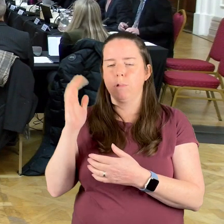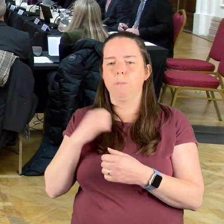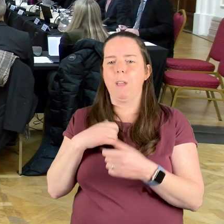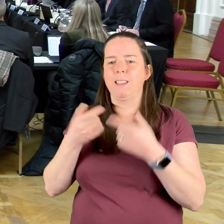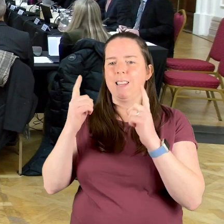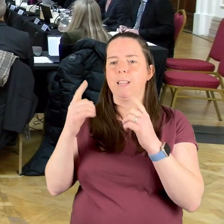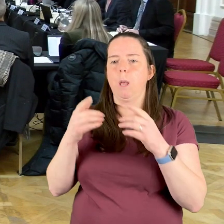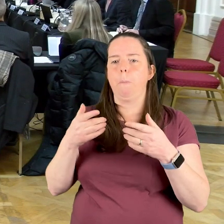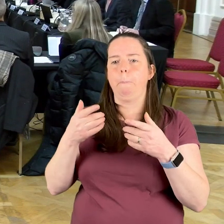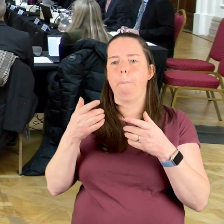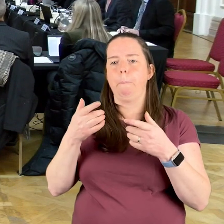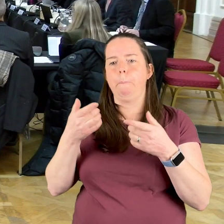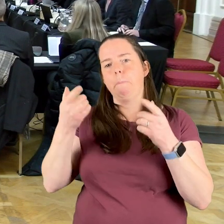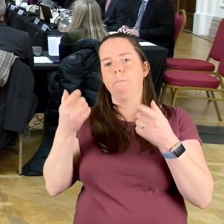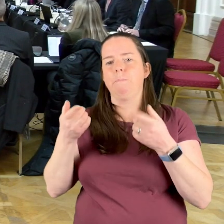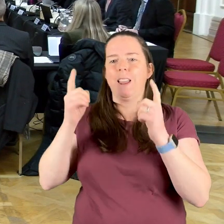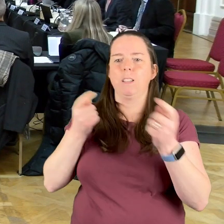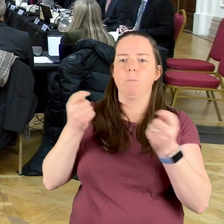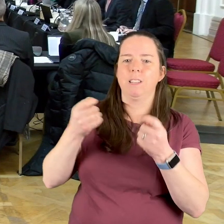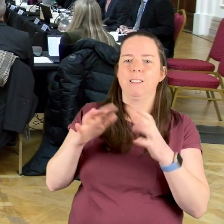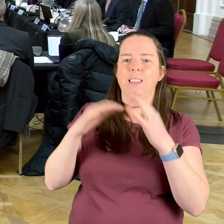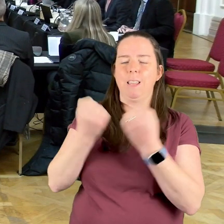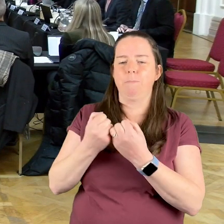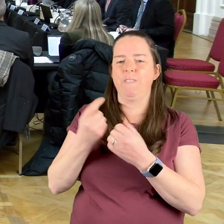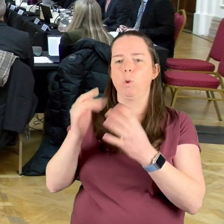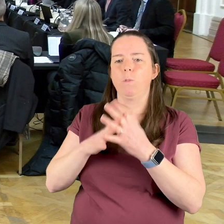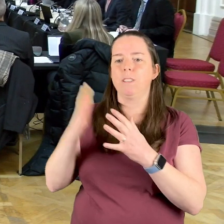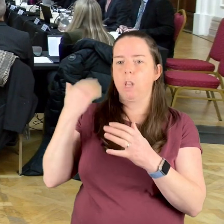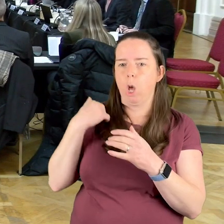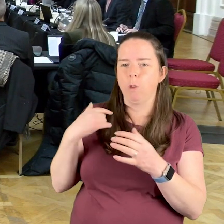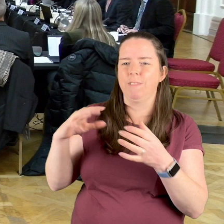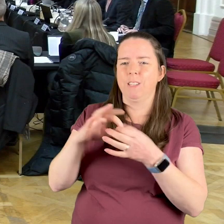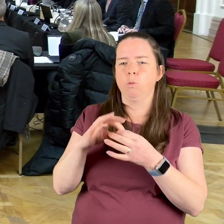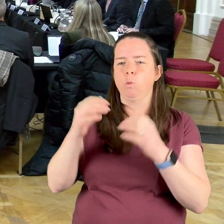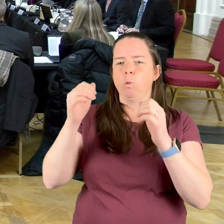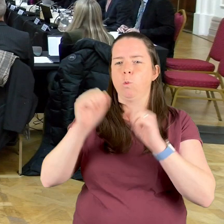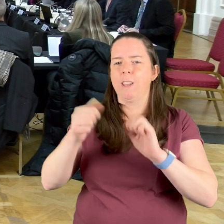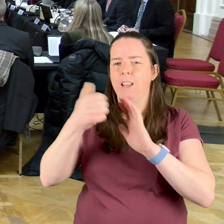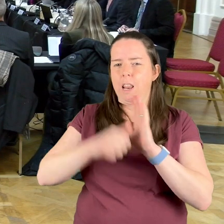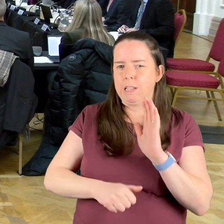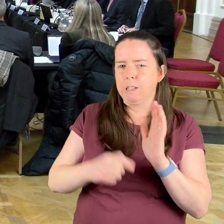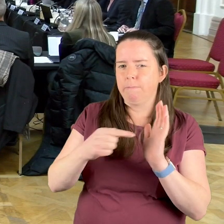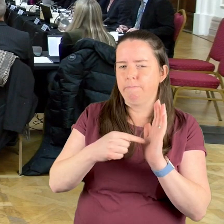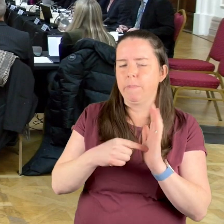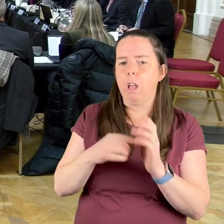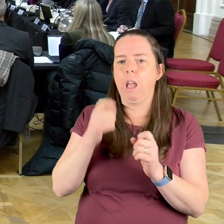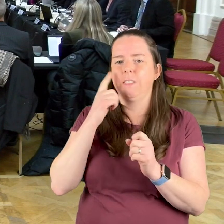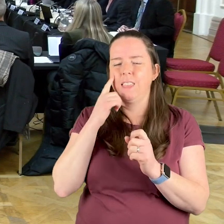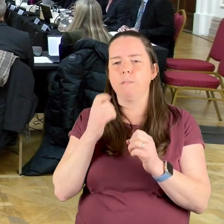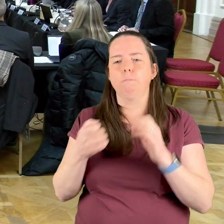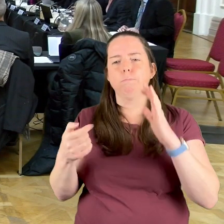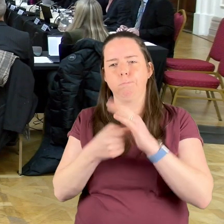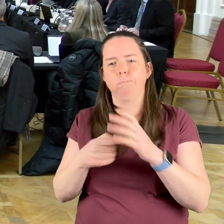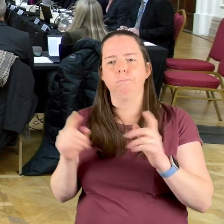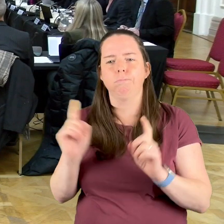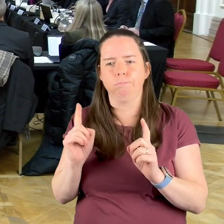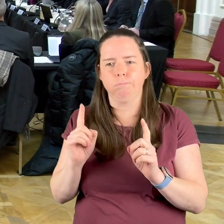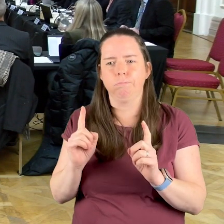Gloria presented to my senior management team a few weeks ago around the makeup of waiting lists.